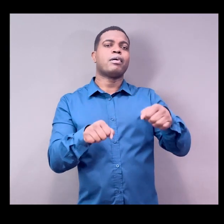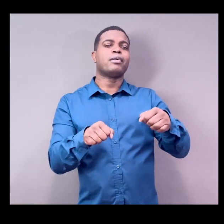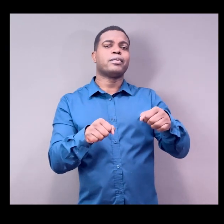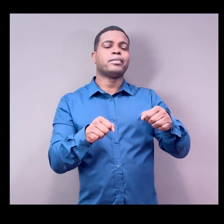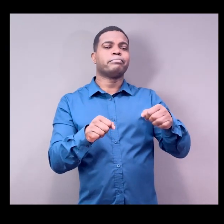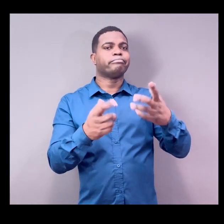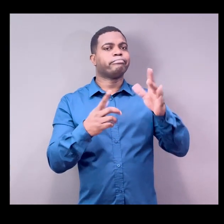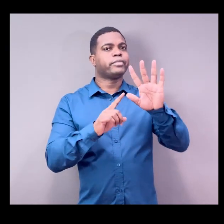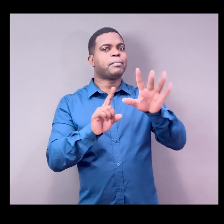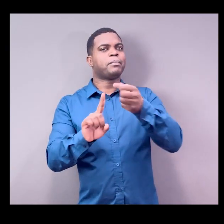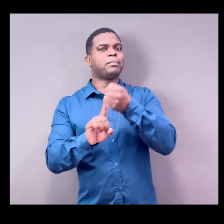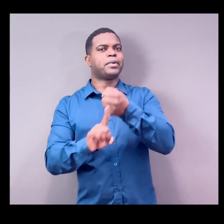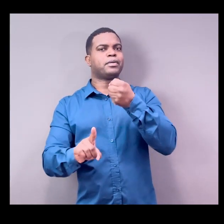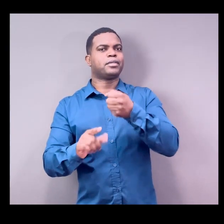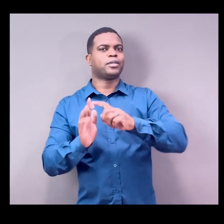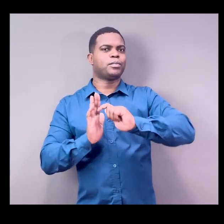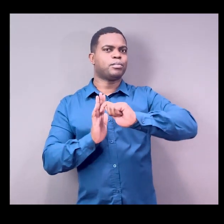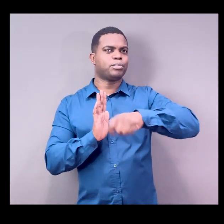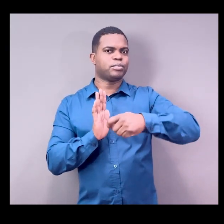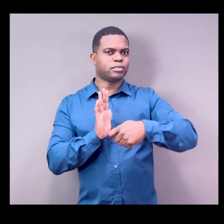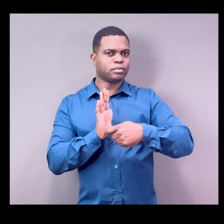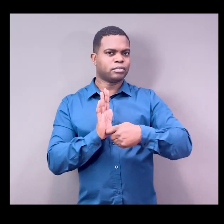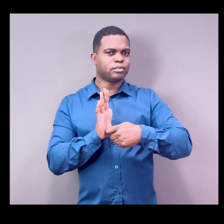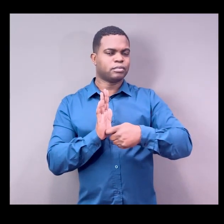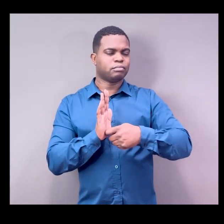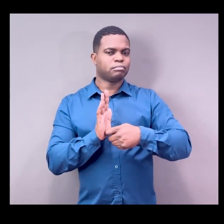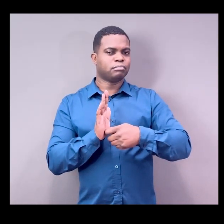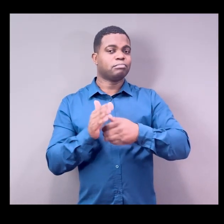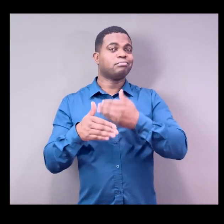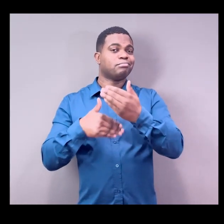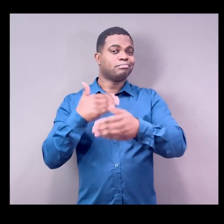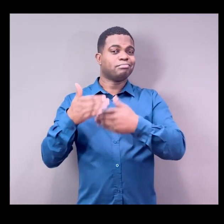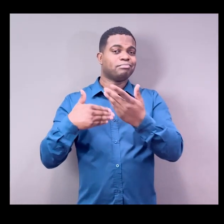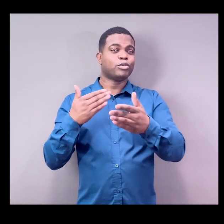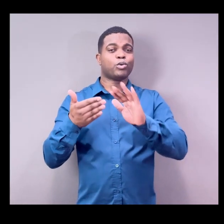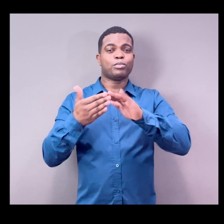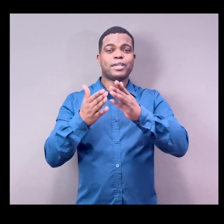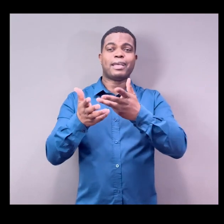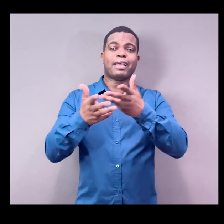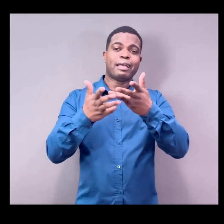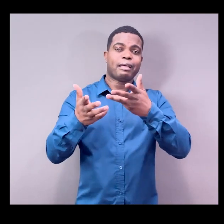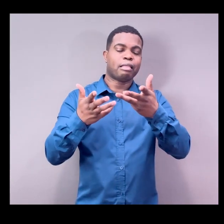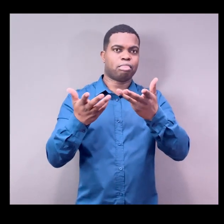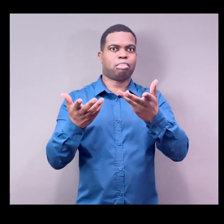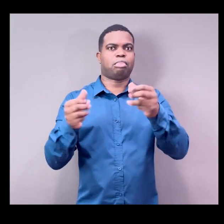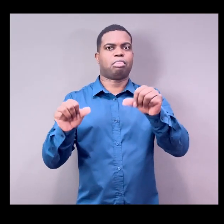conflict has a way of shaping the outcome of your community engagement